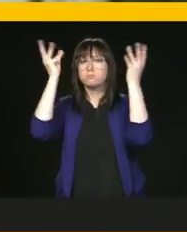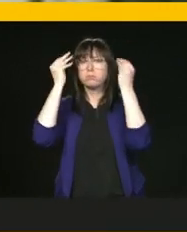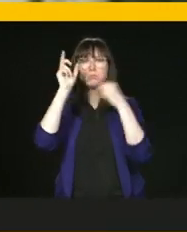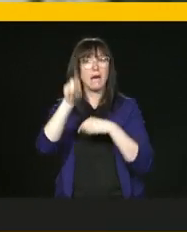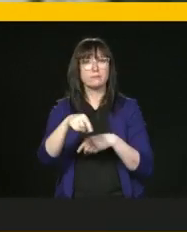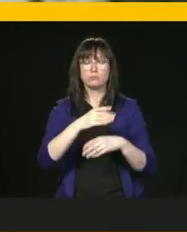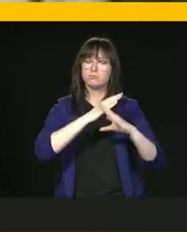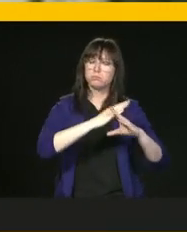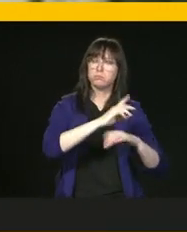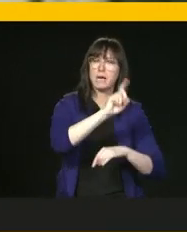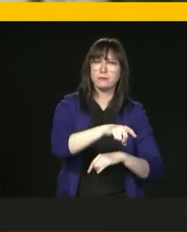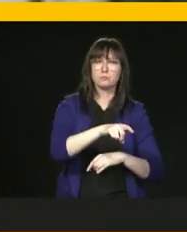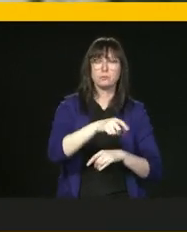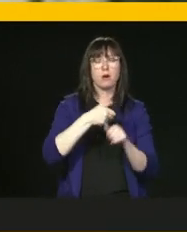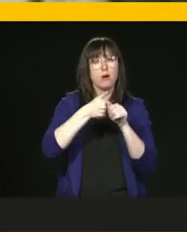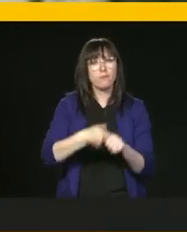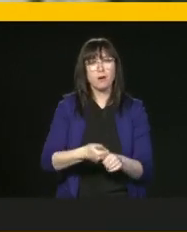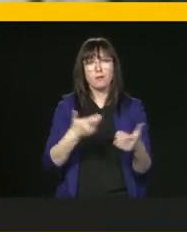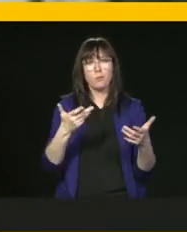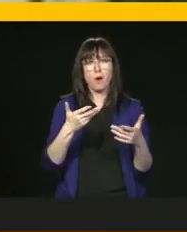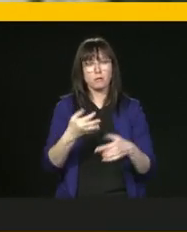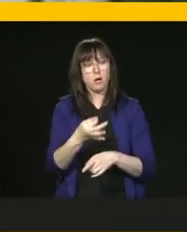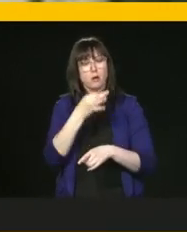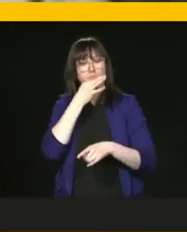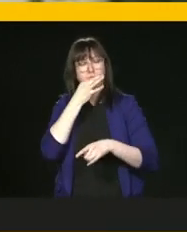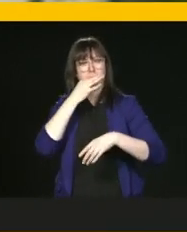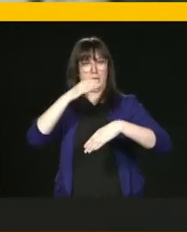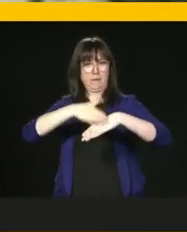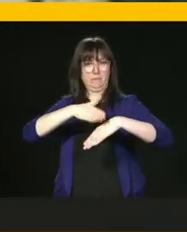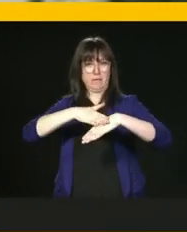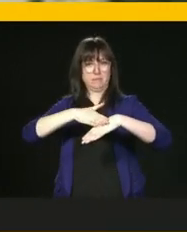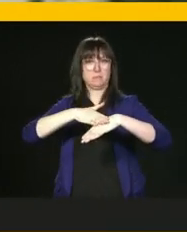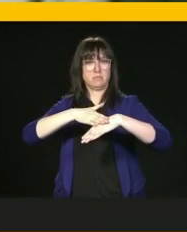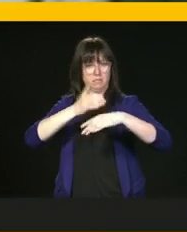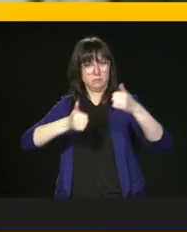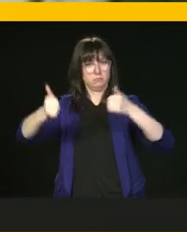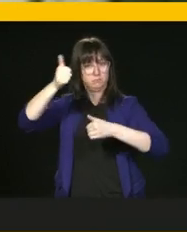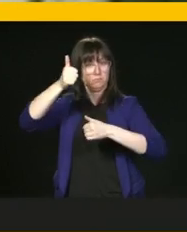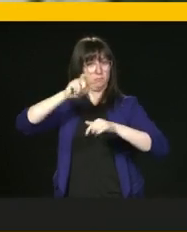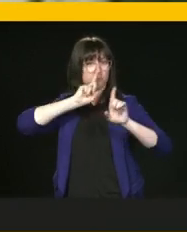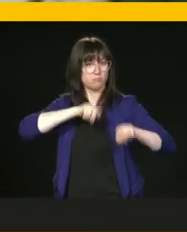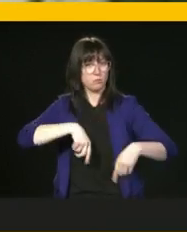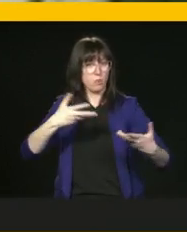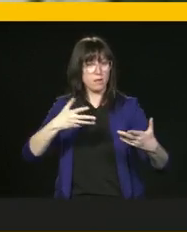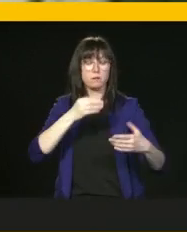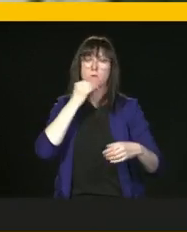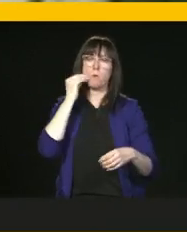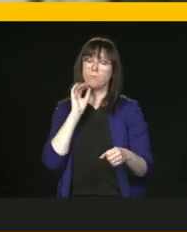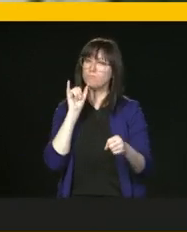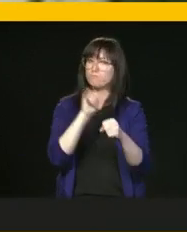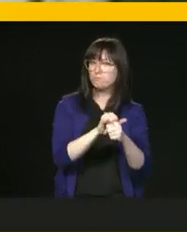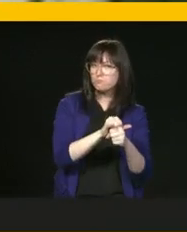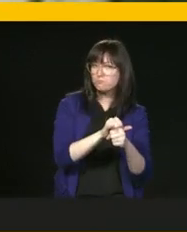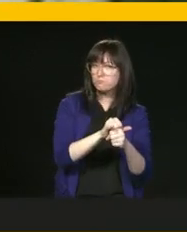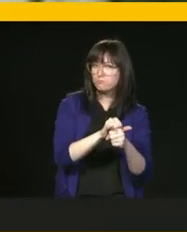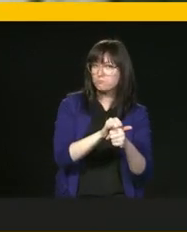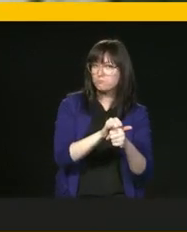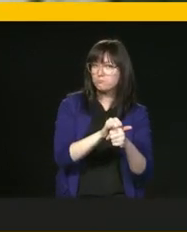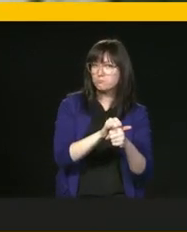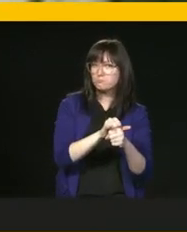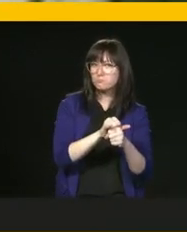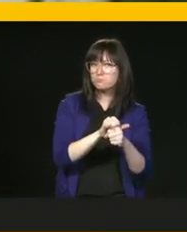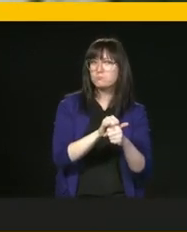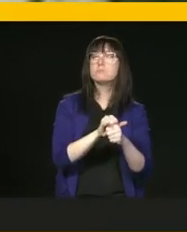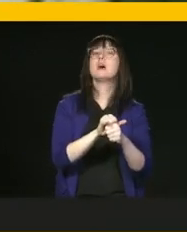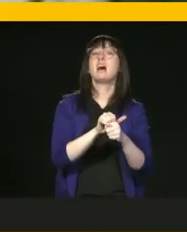to follow the advice of experts. They are all telling us to stay home and to keep an appropriate distance